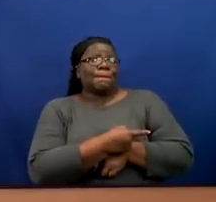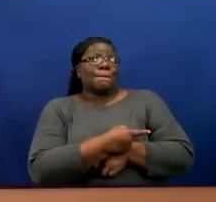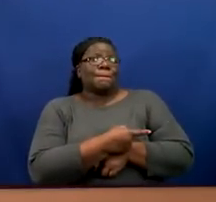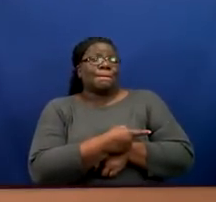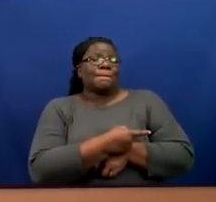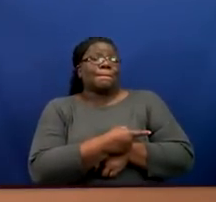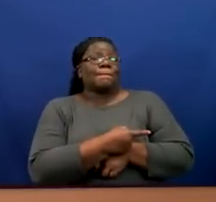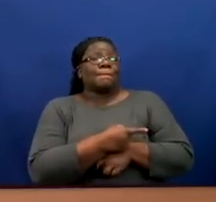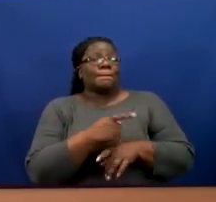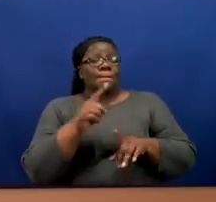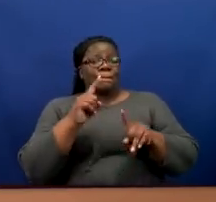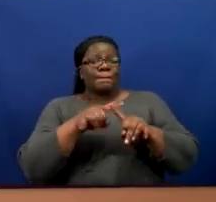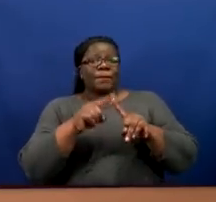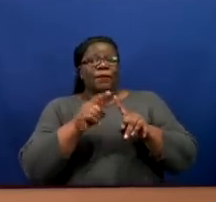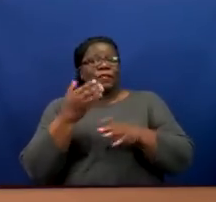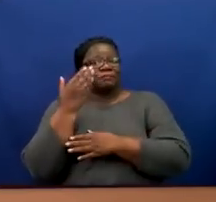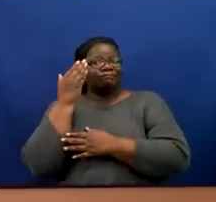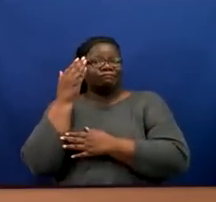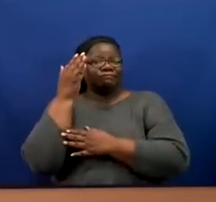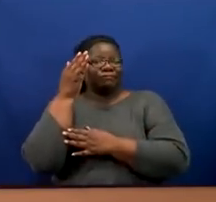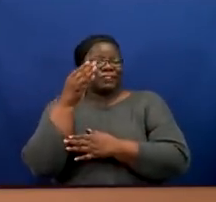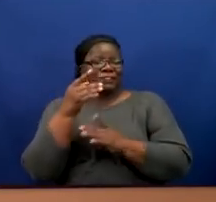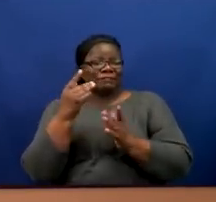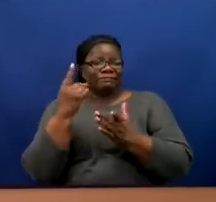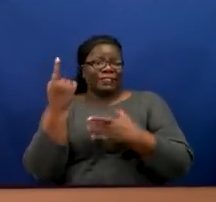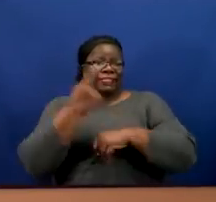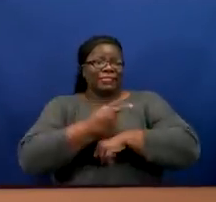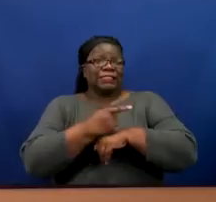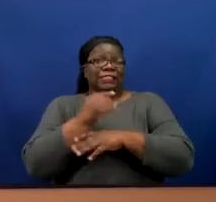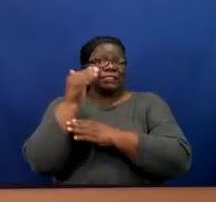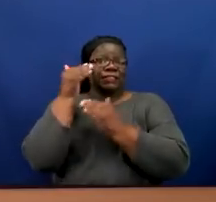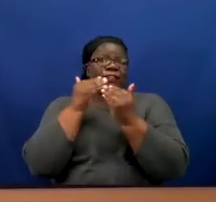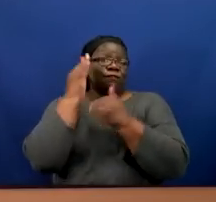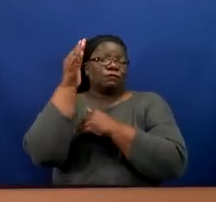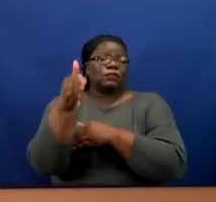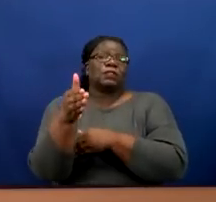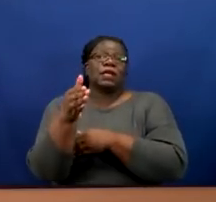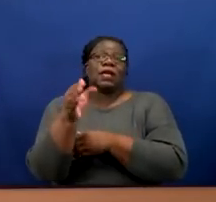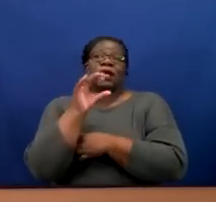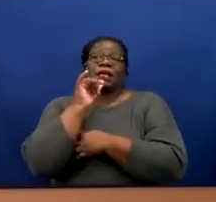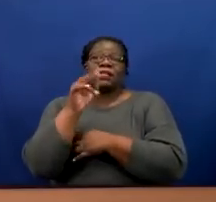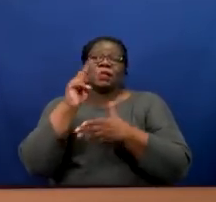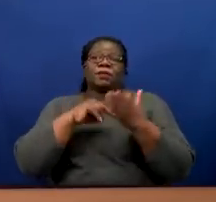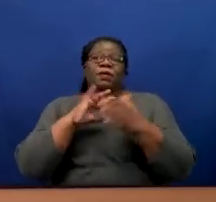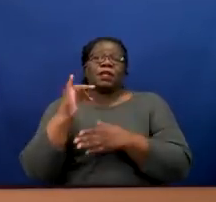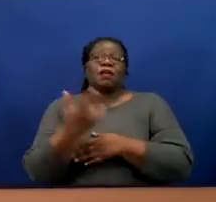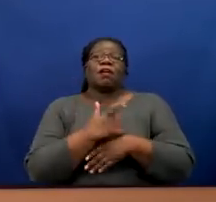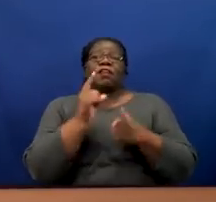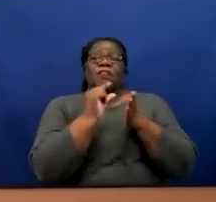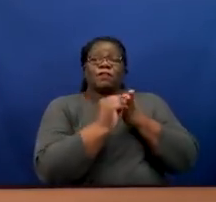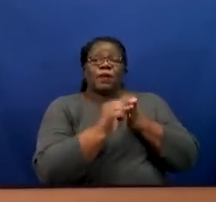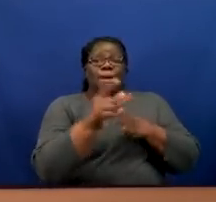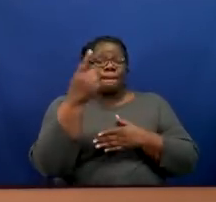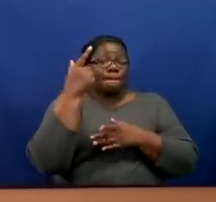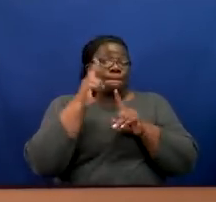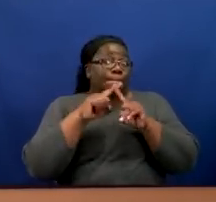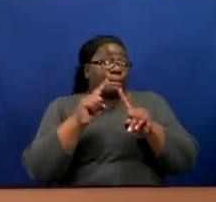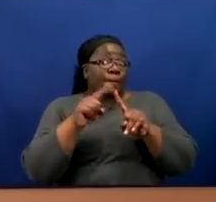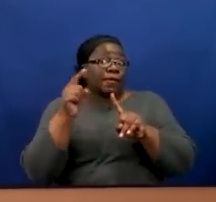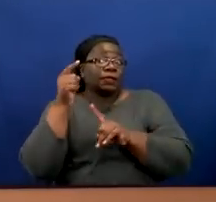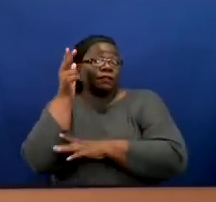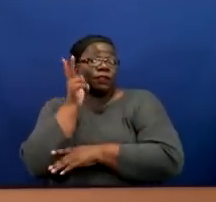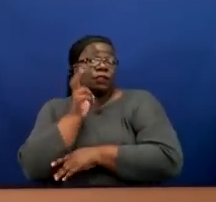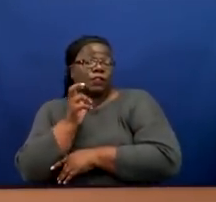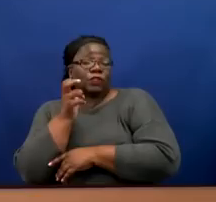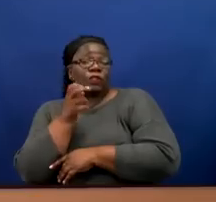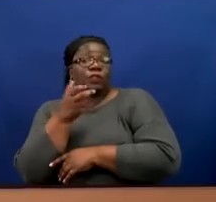next several days. I didn't read all of the verses that Reverend Boone read, but if you were listening to him, you heard